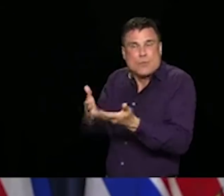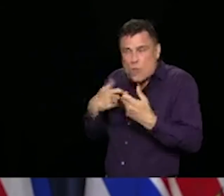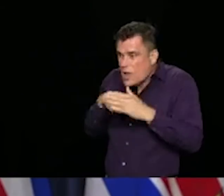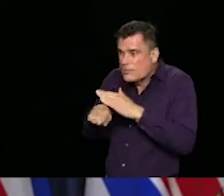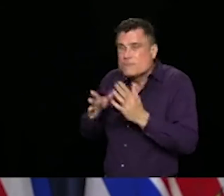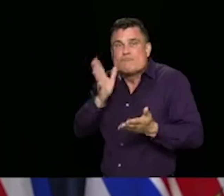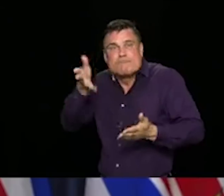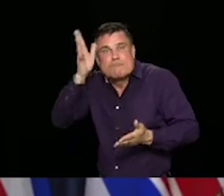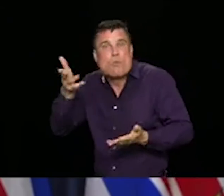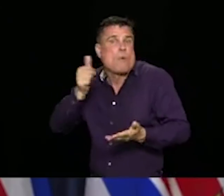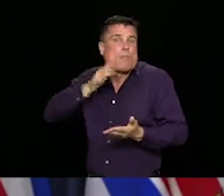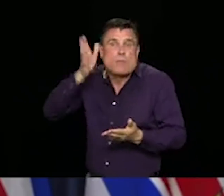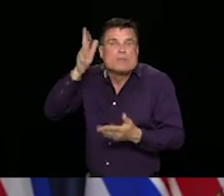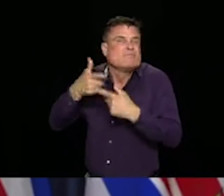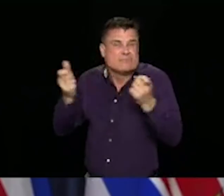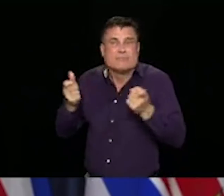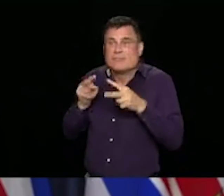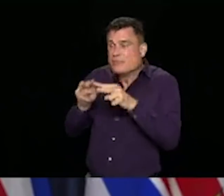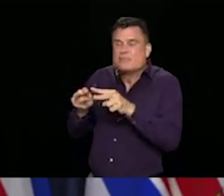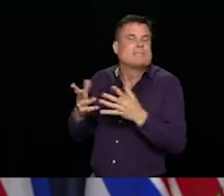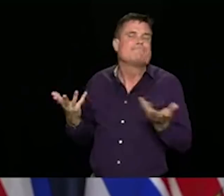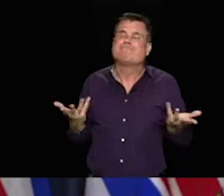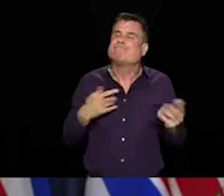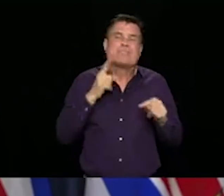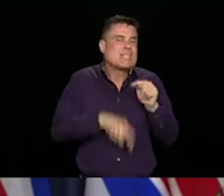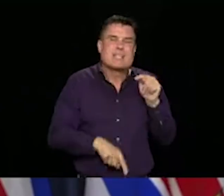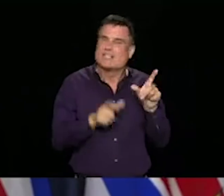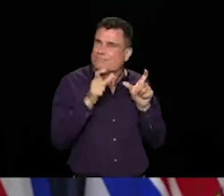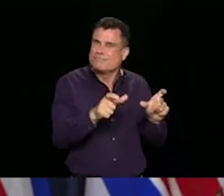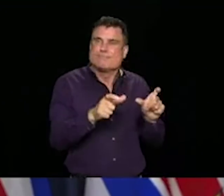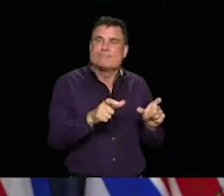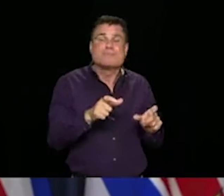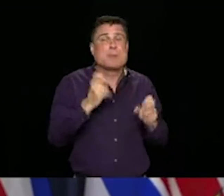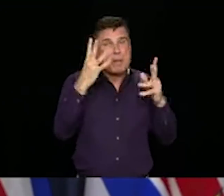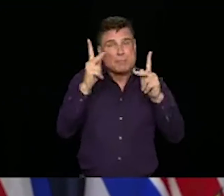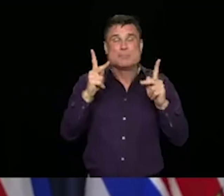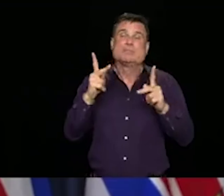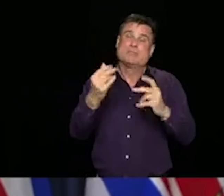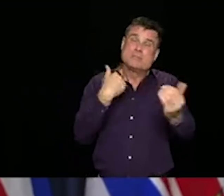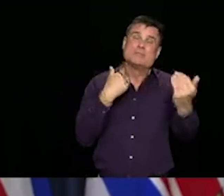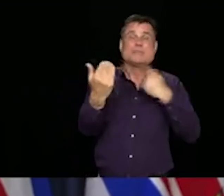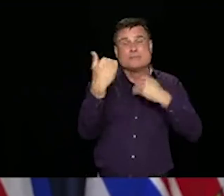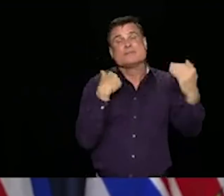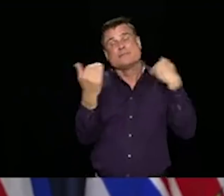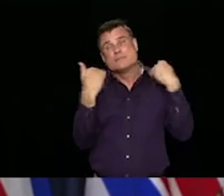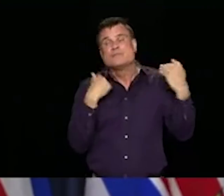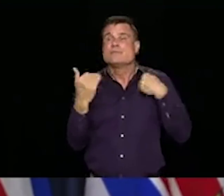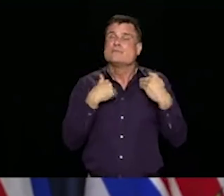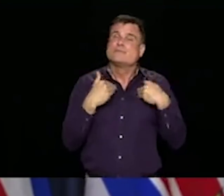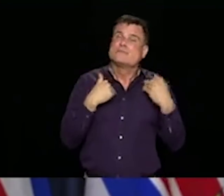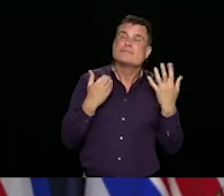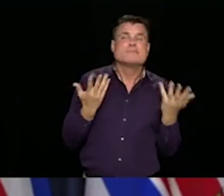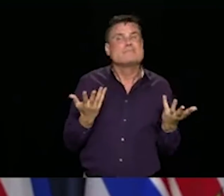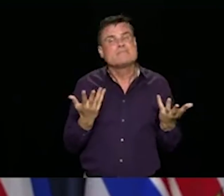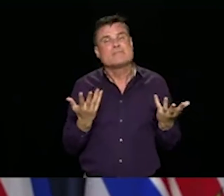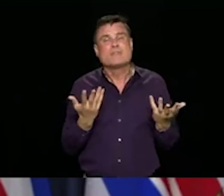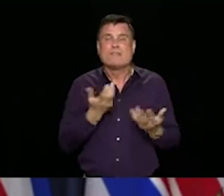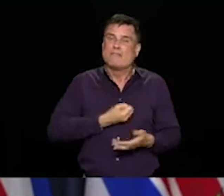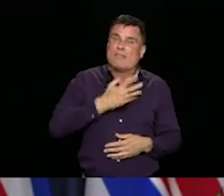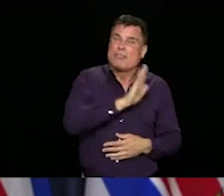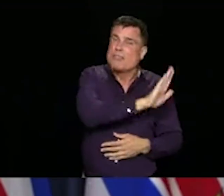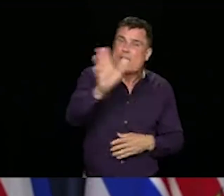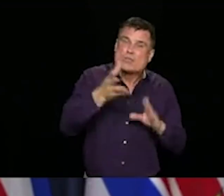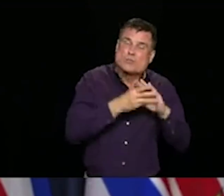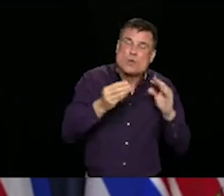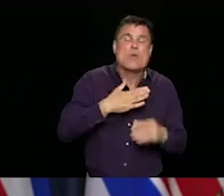me, as people do on email frequently, that I absolutely hear and understand that it affects my family